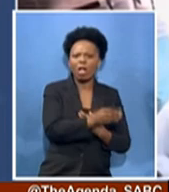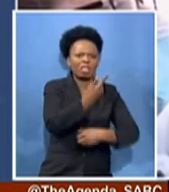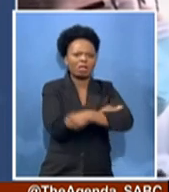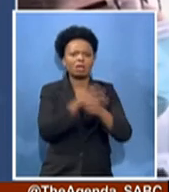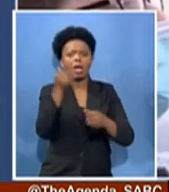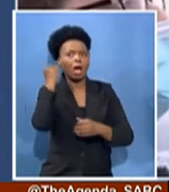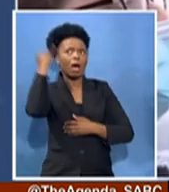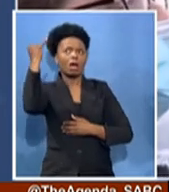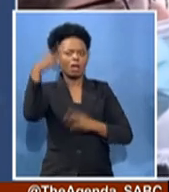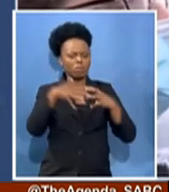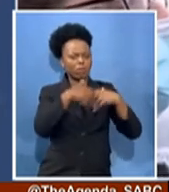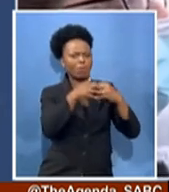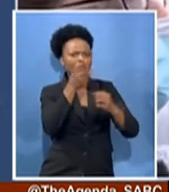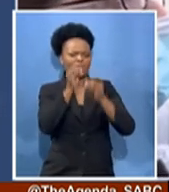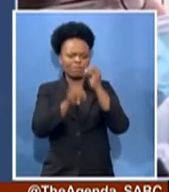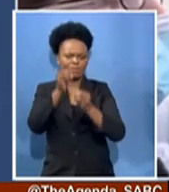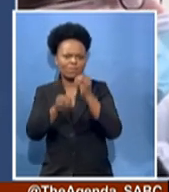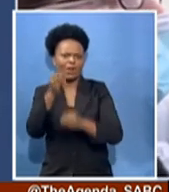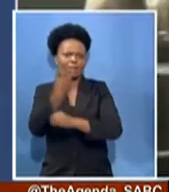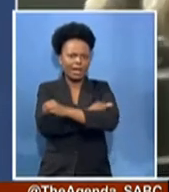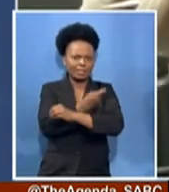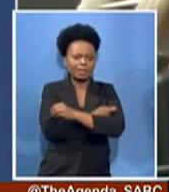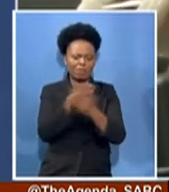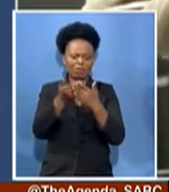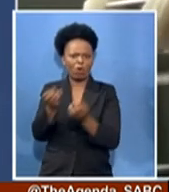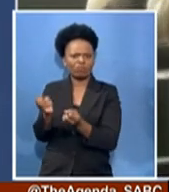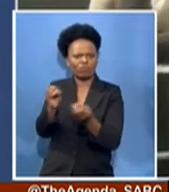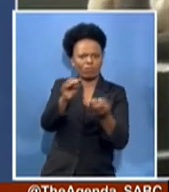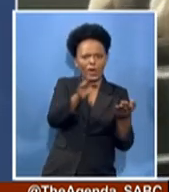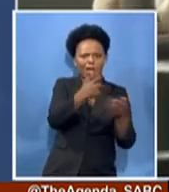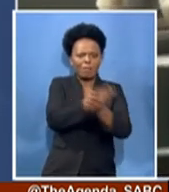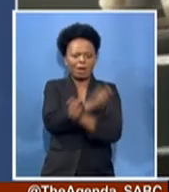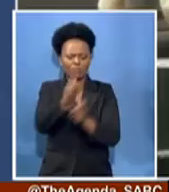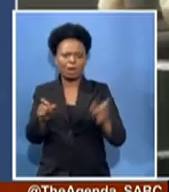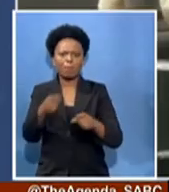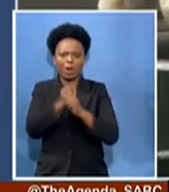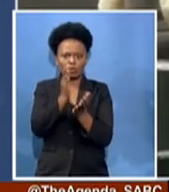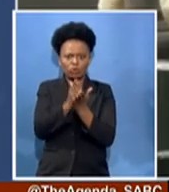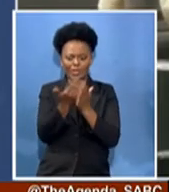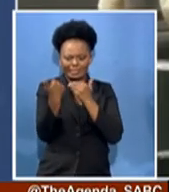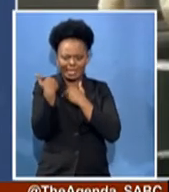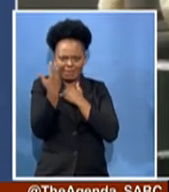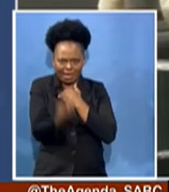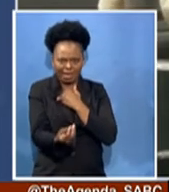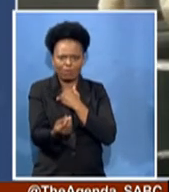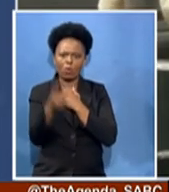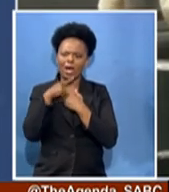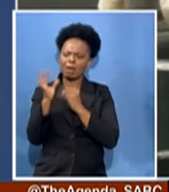make sure that they are safe and we can give proper guidance. Clarity.